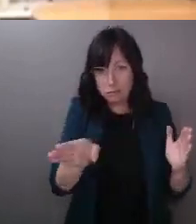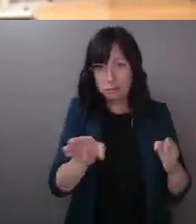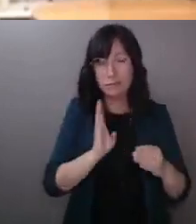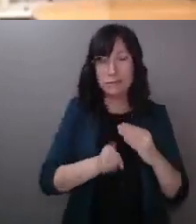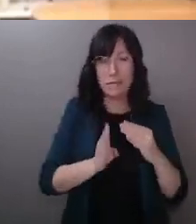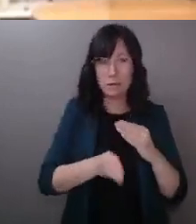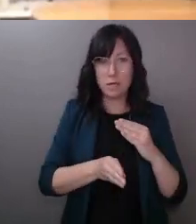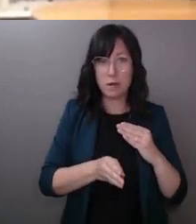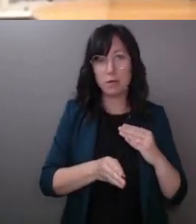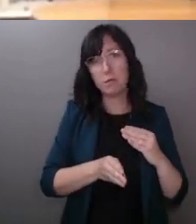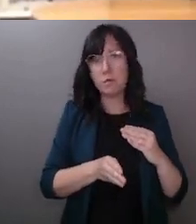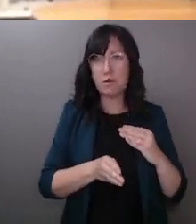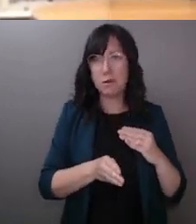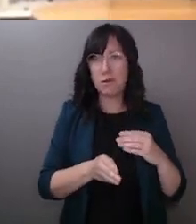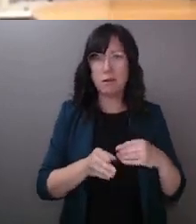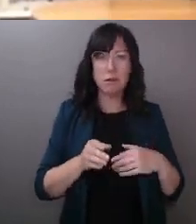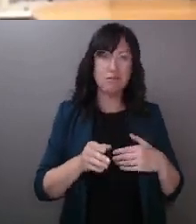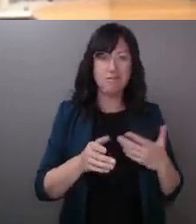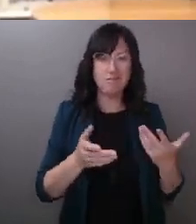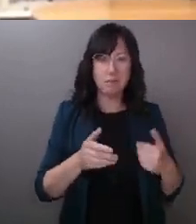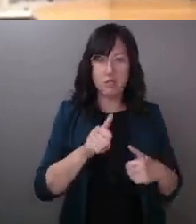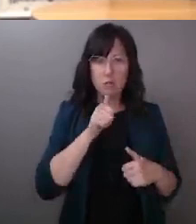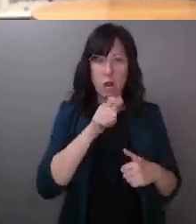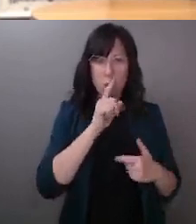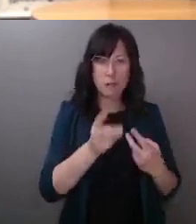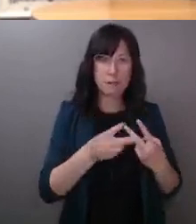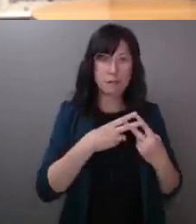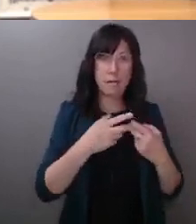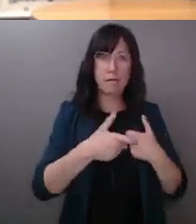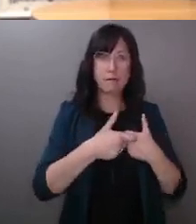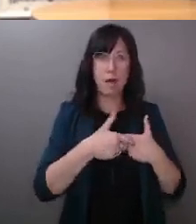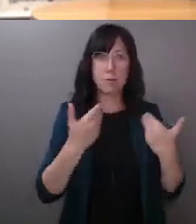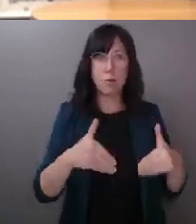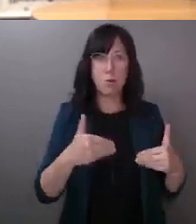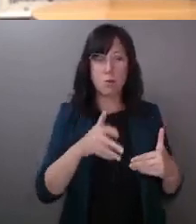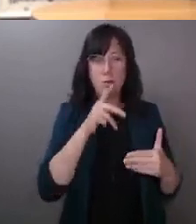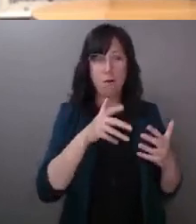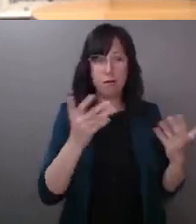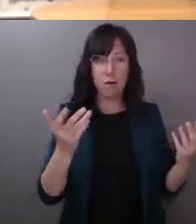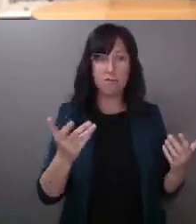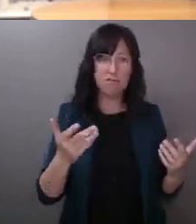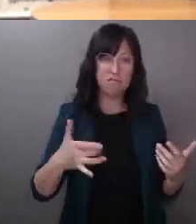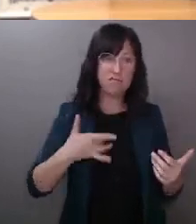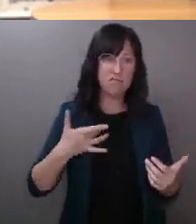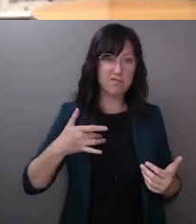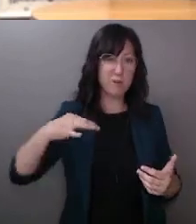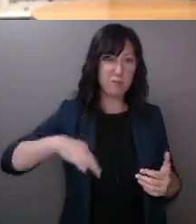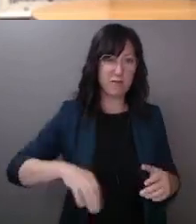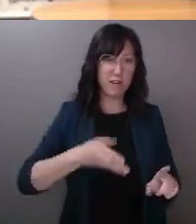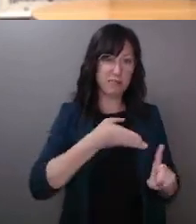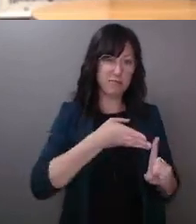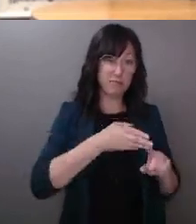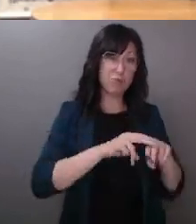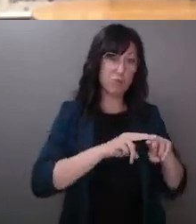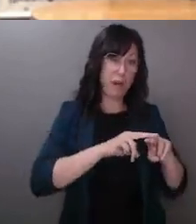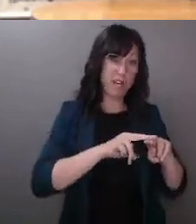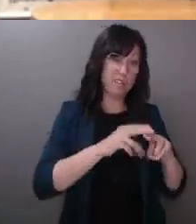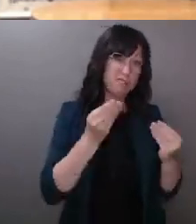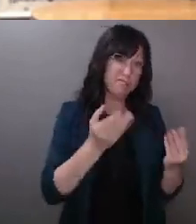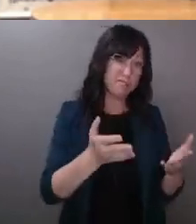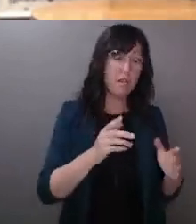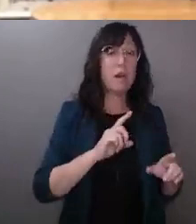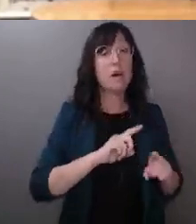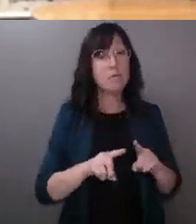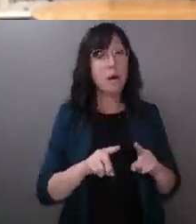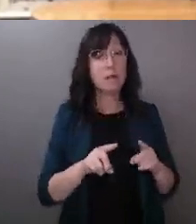saving time is not much on the West End. It'd probably be beneficial for customers to stay on the train actually from the West End, but we want to